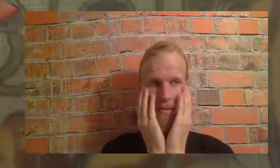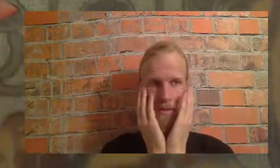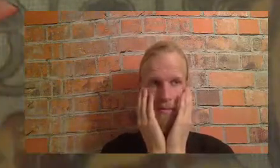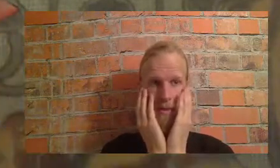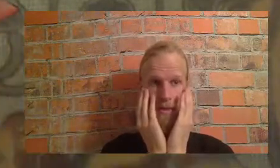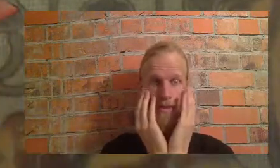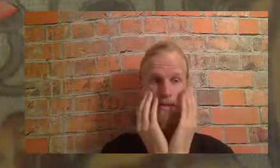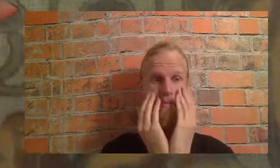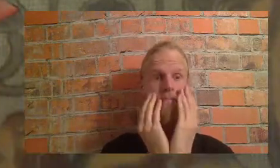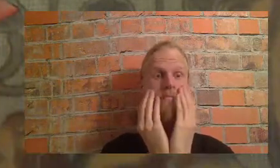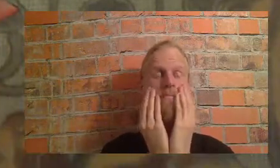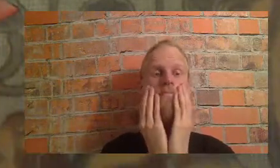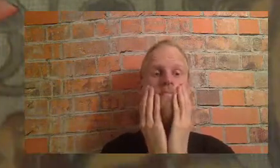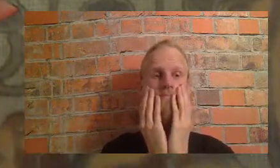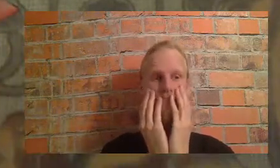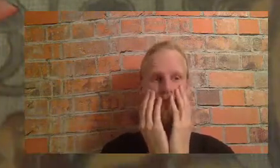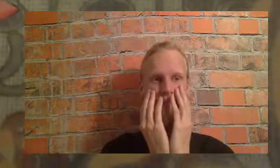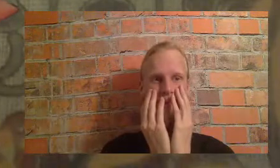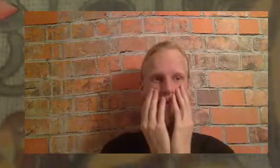Tapping the cheeks.